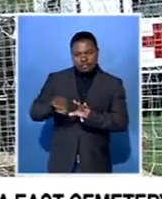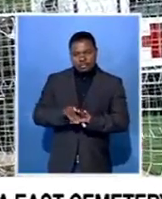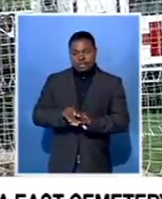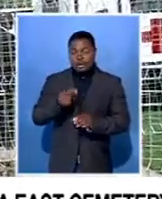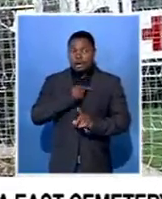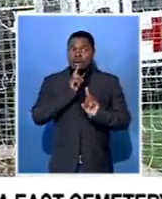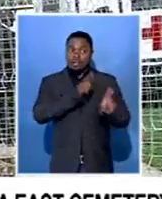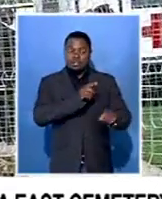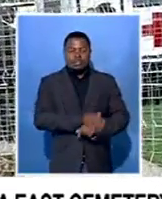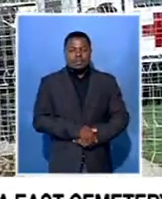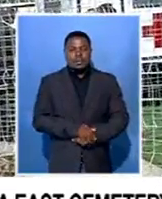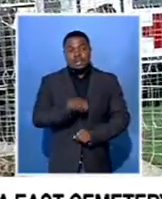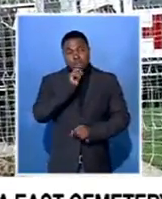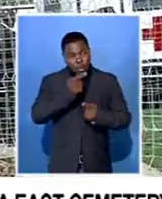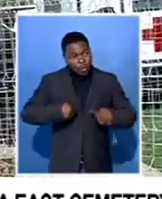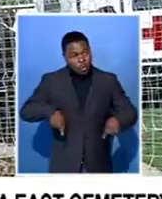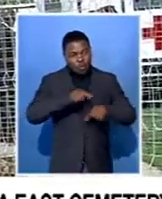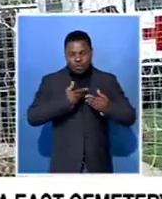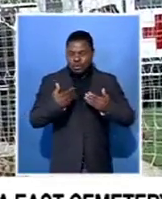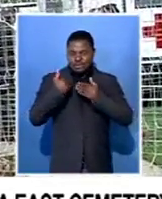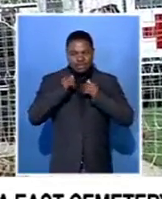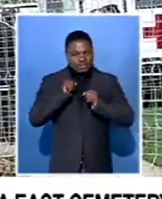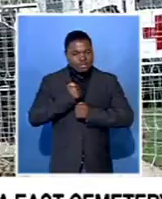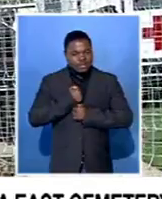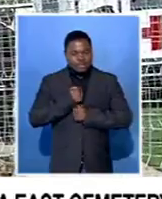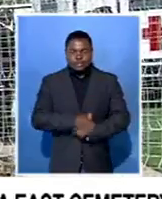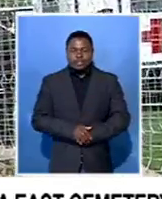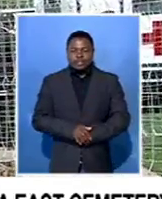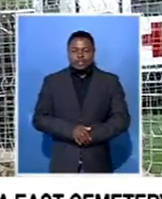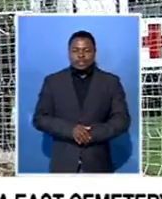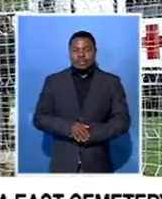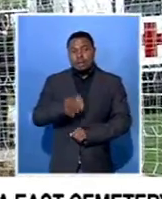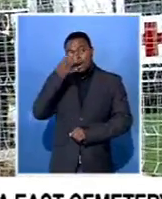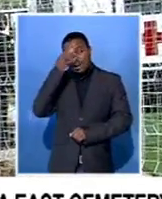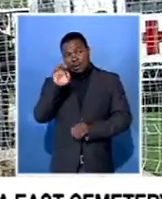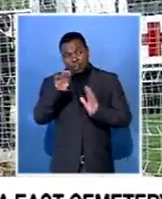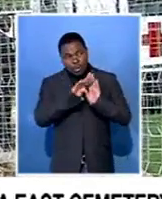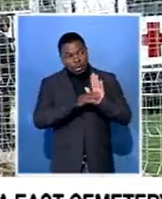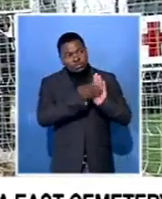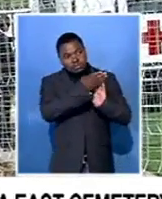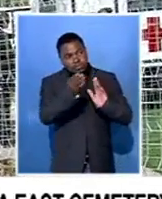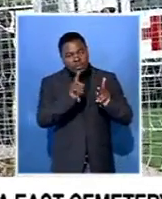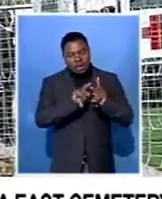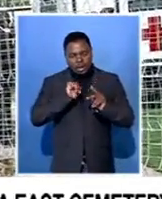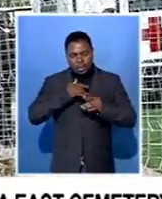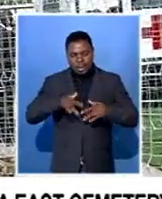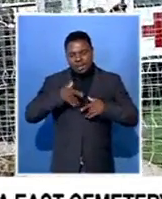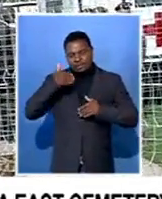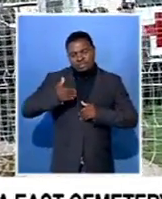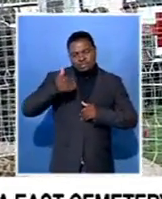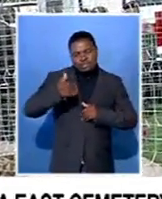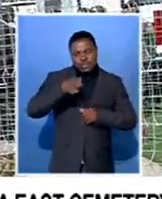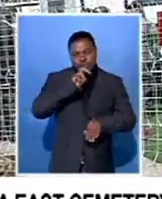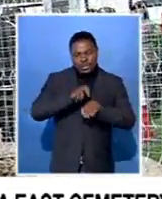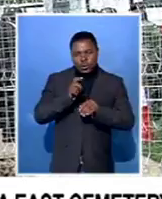question, it's up to every one of us to do the bit that we can in our governmental programs and in our daily lives